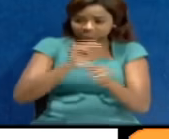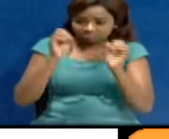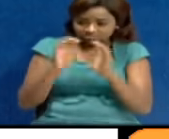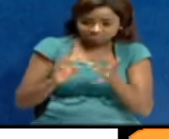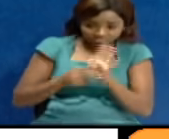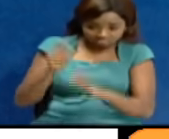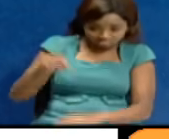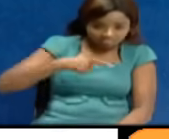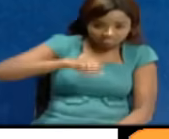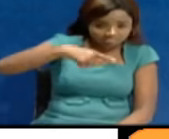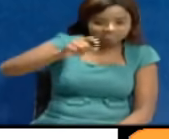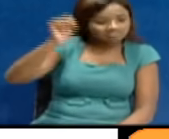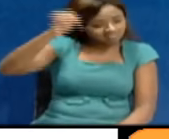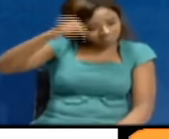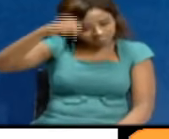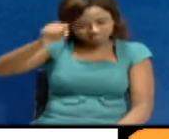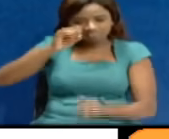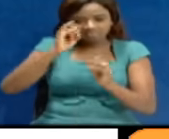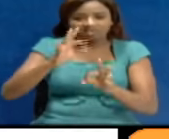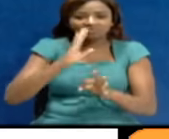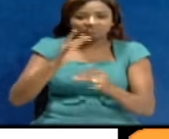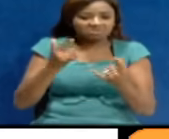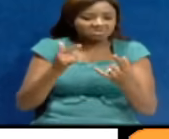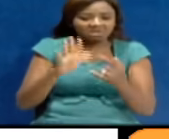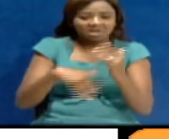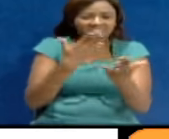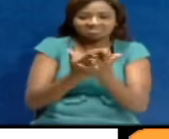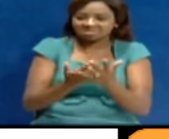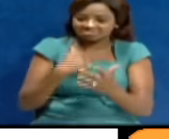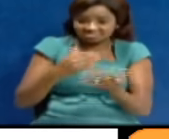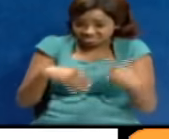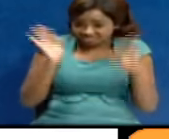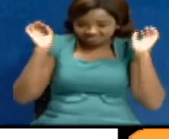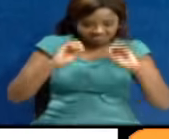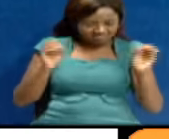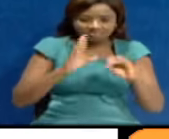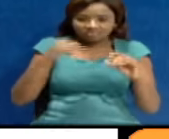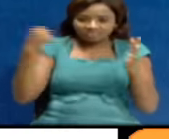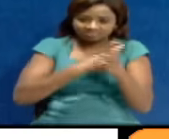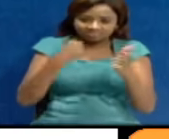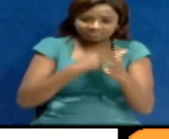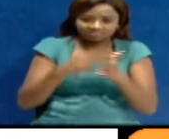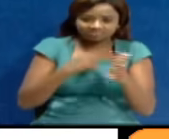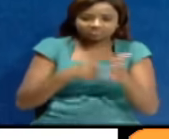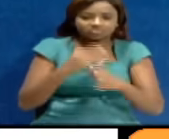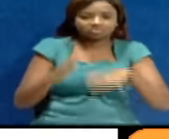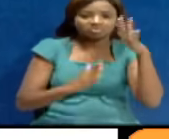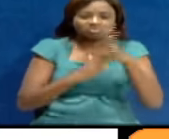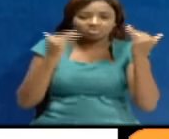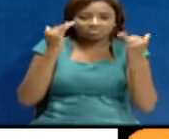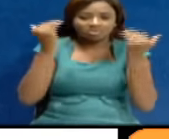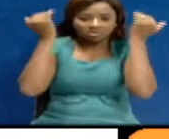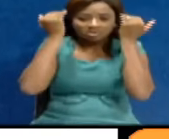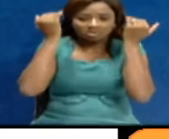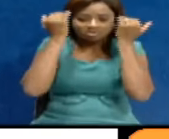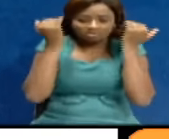to if they appeal it, I'll fight. I never give up a fight. I never give up a fight, and I enjoy the fight.